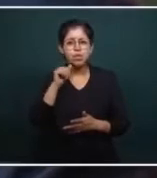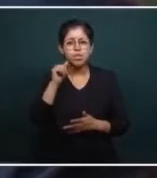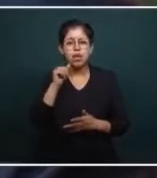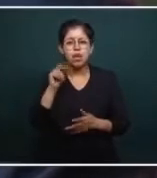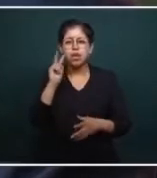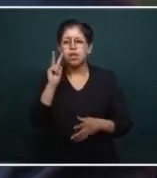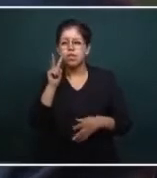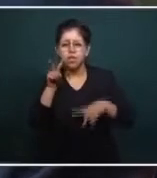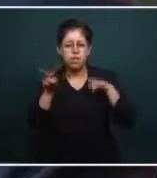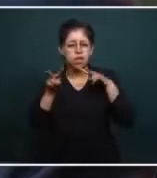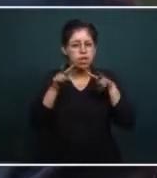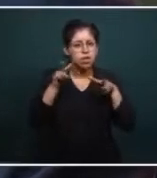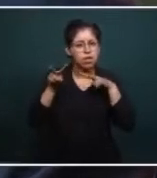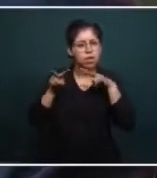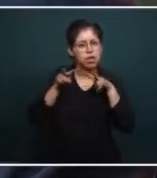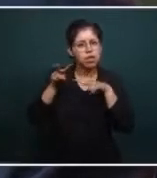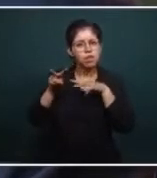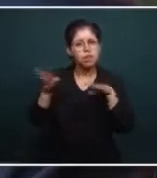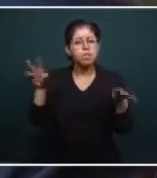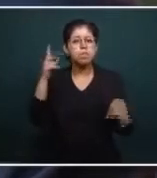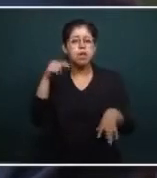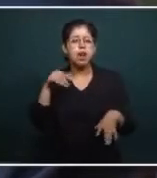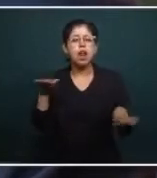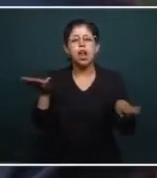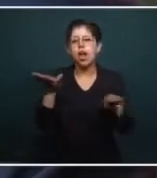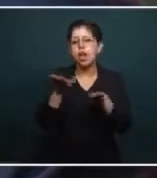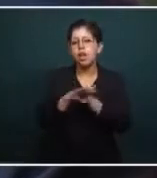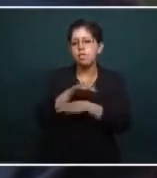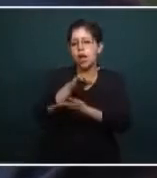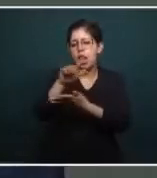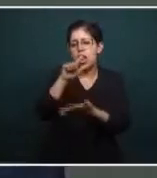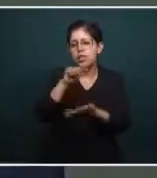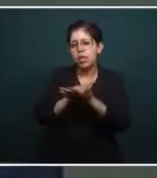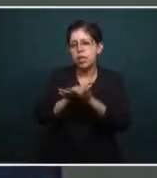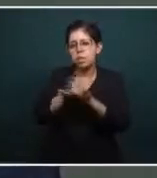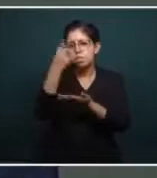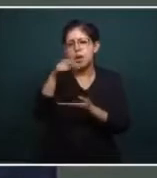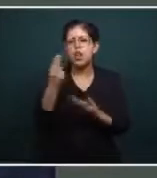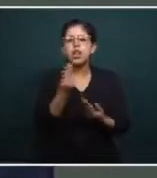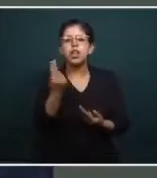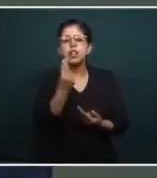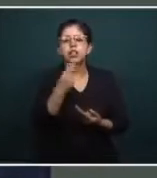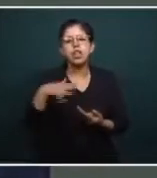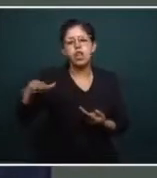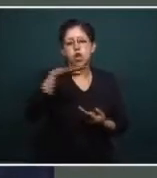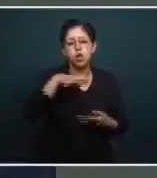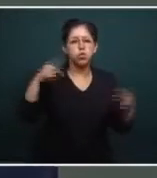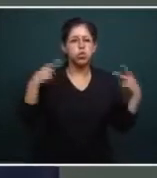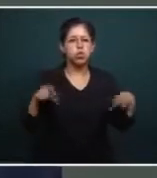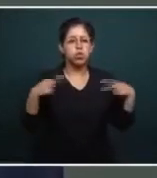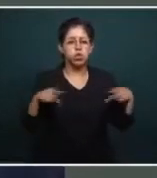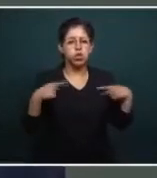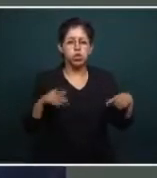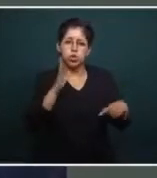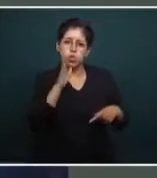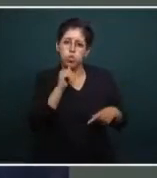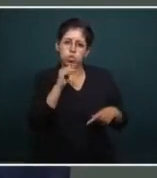a la readjusting nueva realidad. the legal area to the new realities. You can't